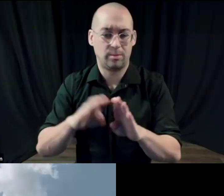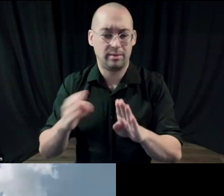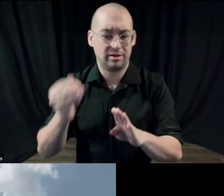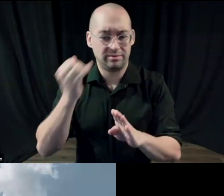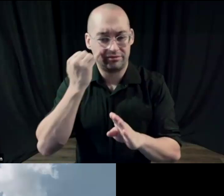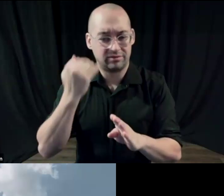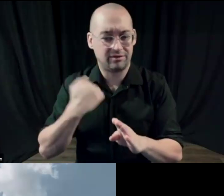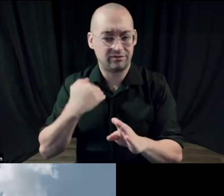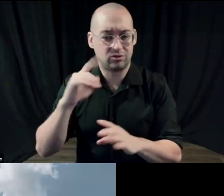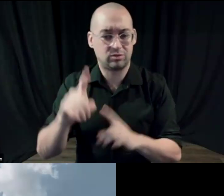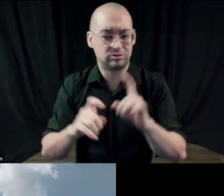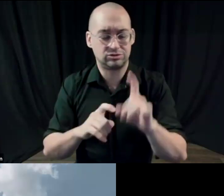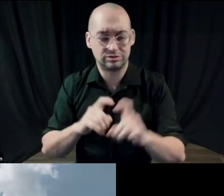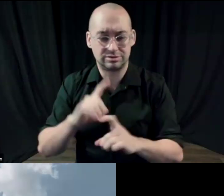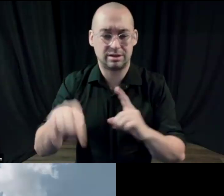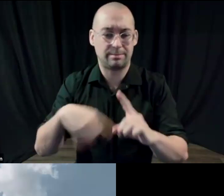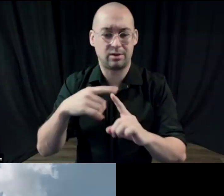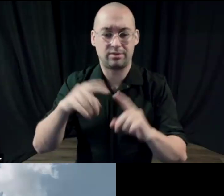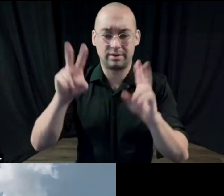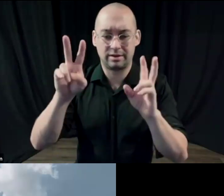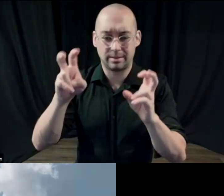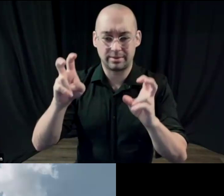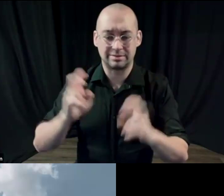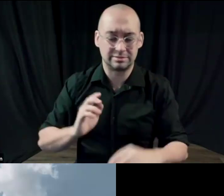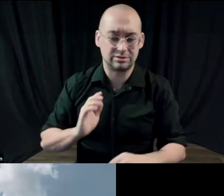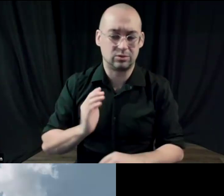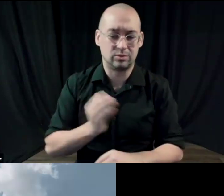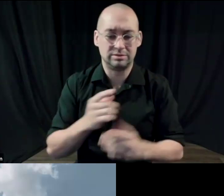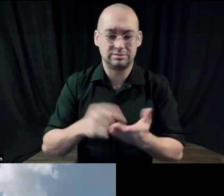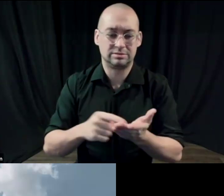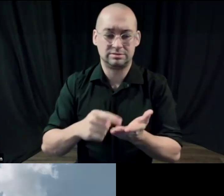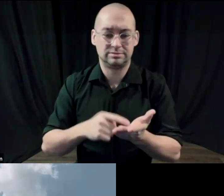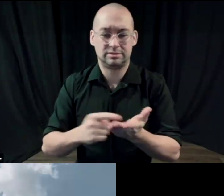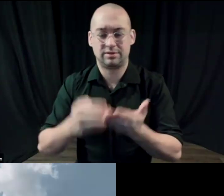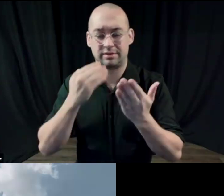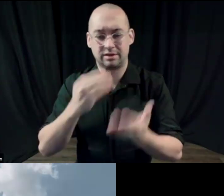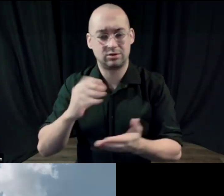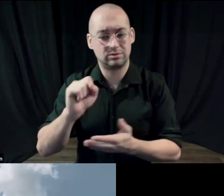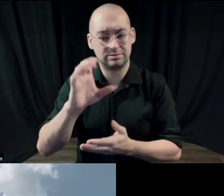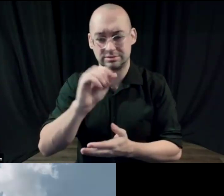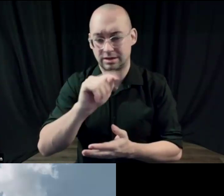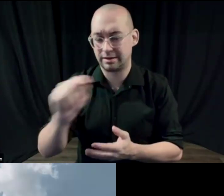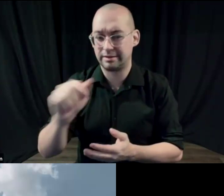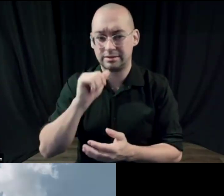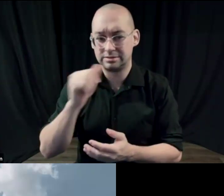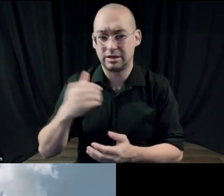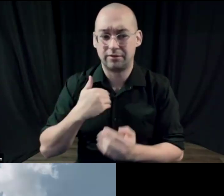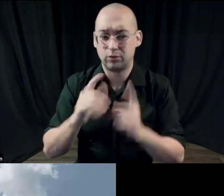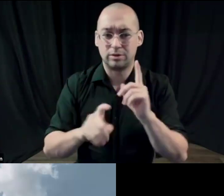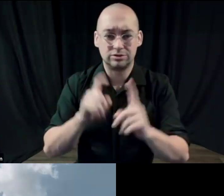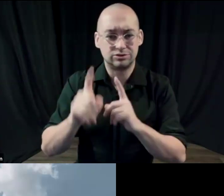of the topics that I discussed. Thank you, Scott. We don't have any questions in chat right